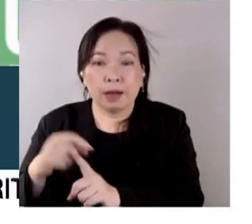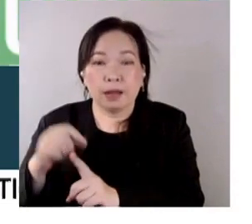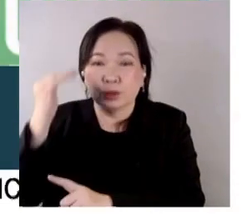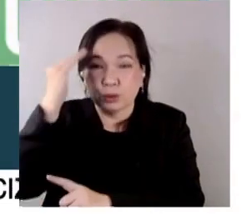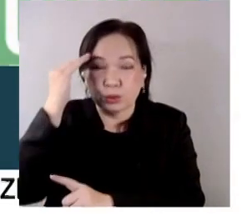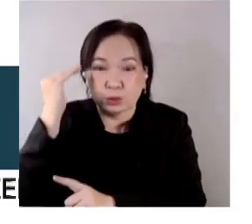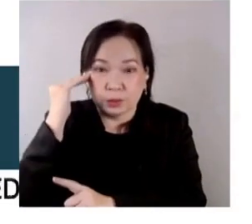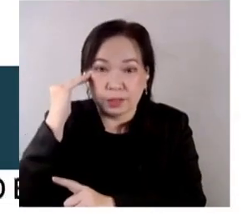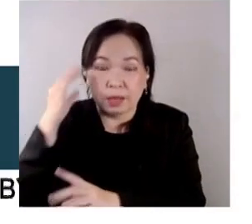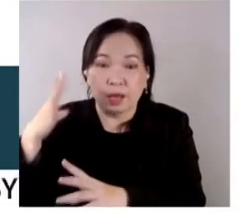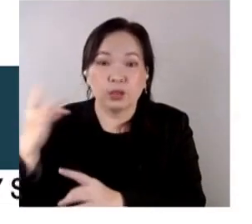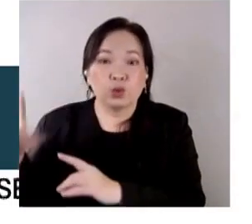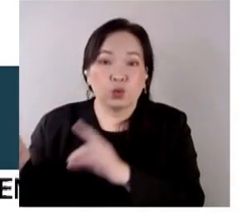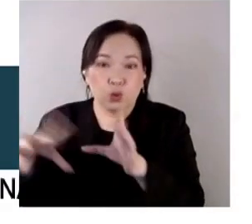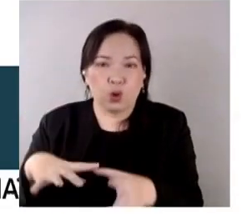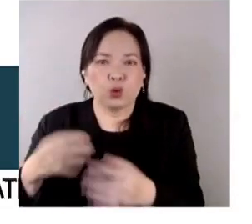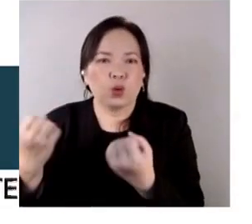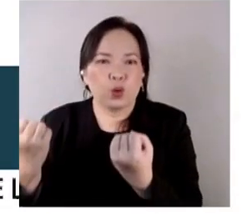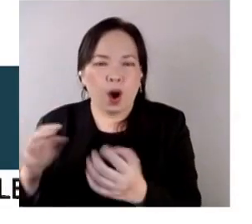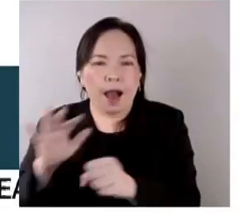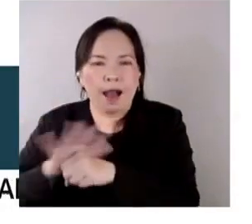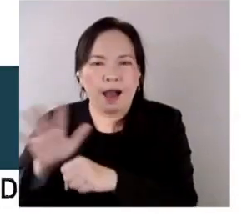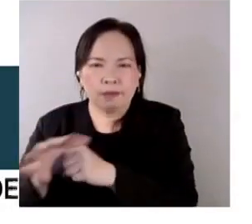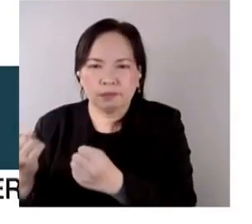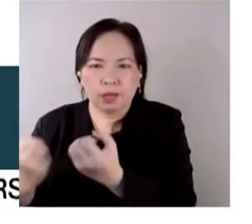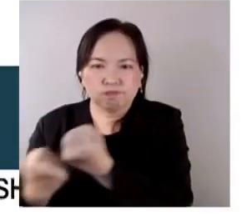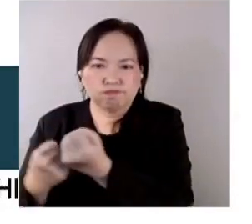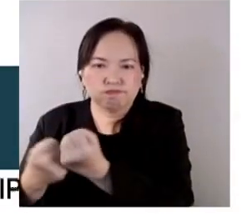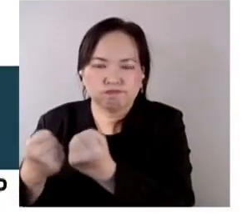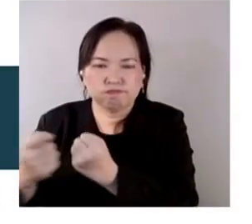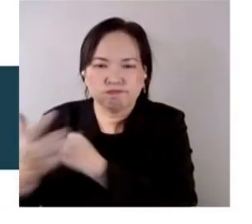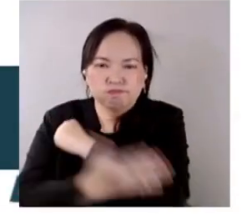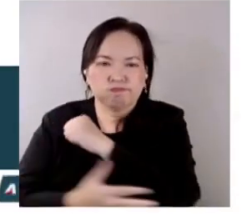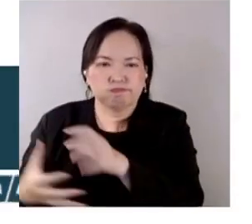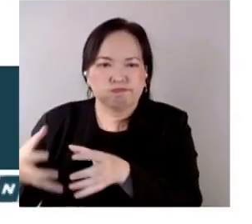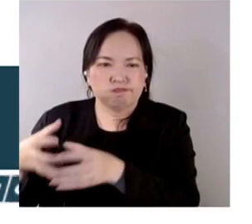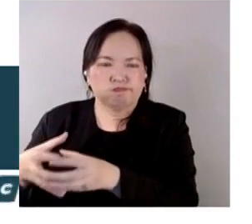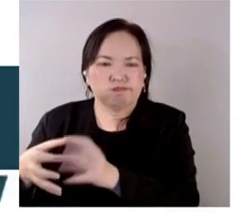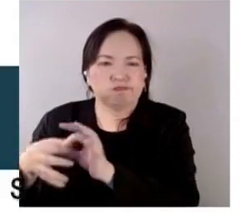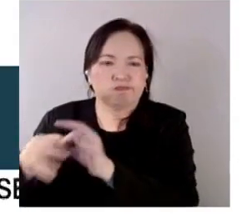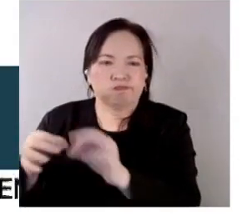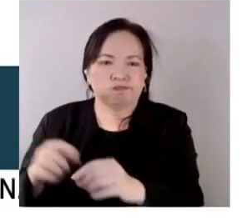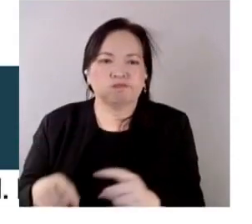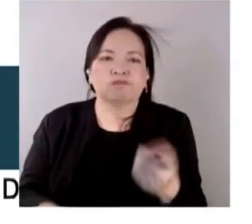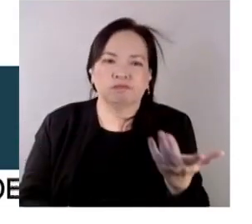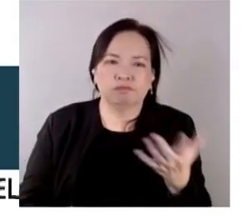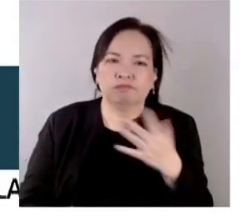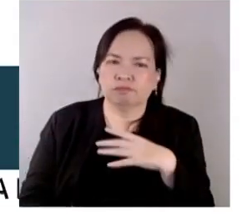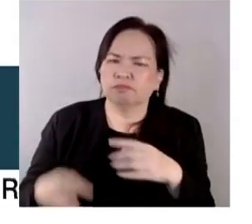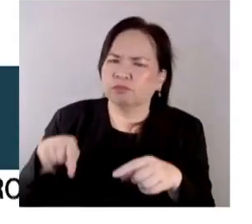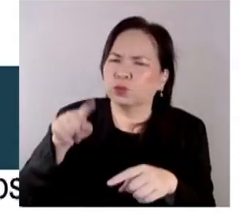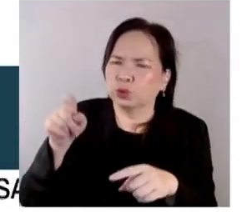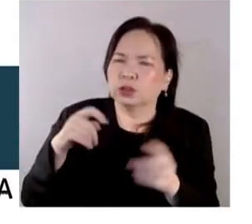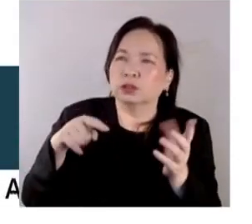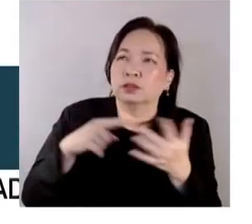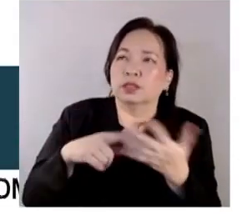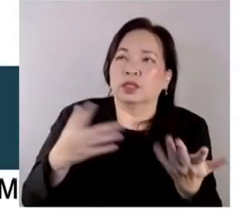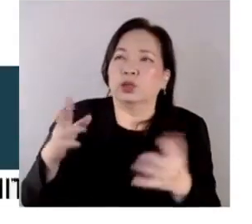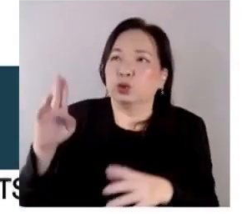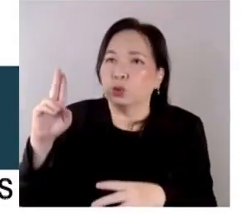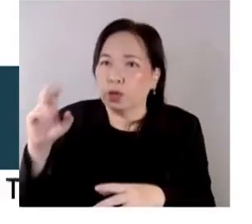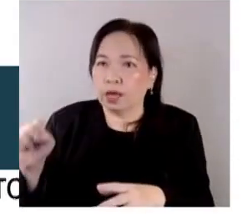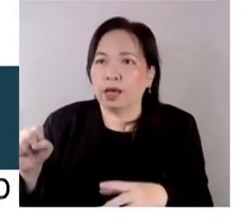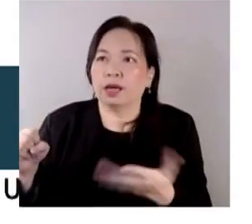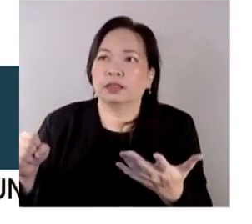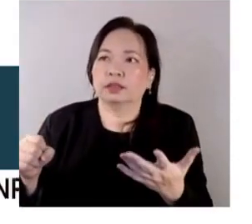All right. Going back to this agreement now between the Philippines, the U.S. and Japan to conduct more maritime activities in the